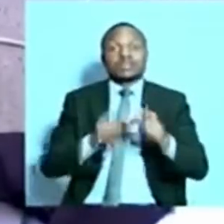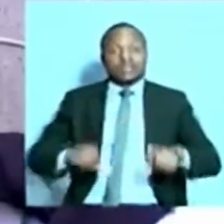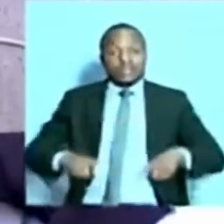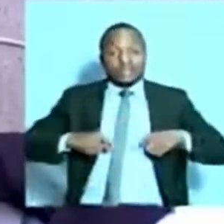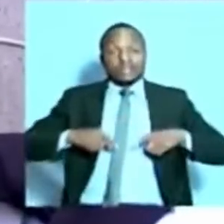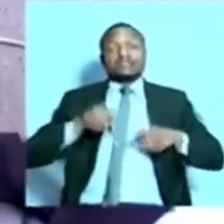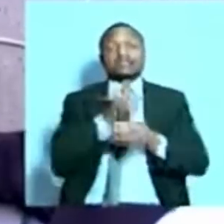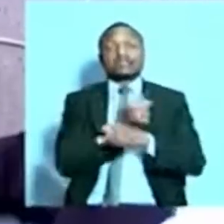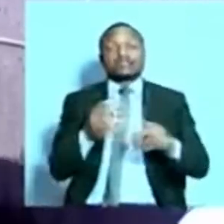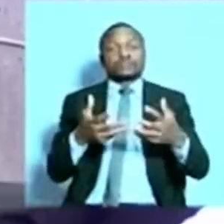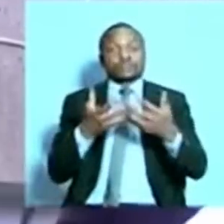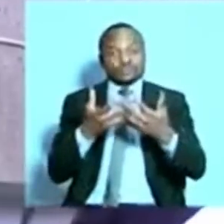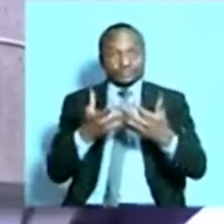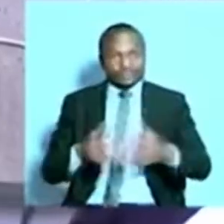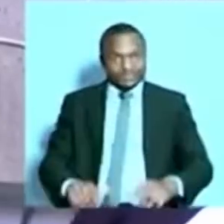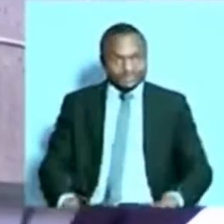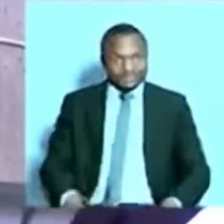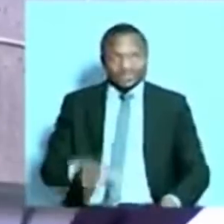Madam Speaker,